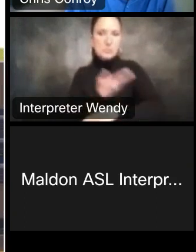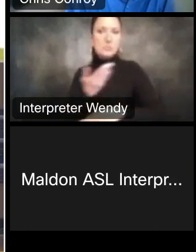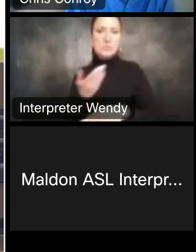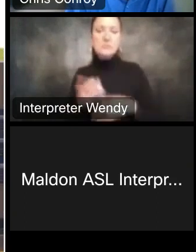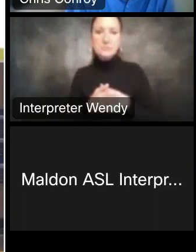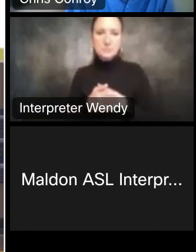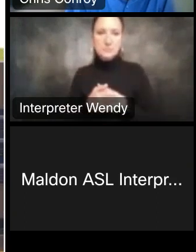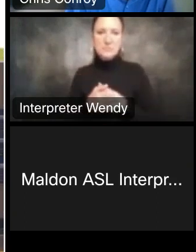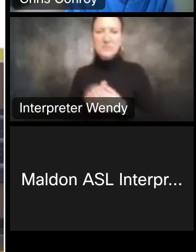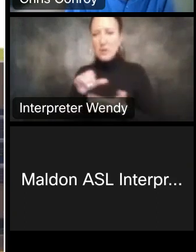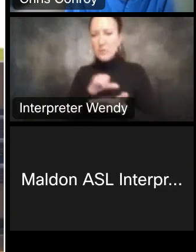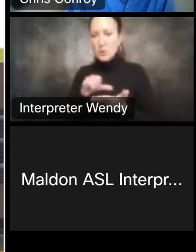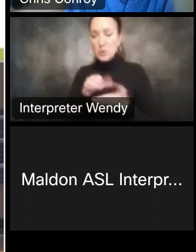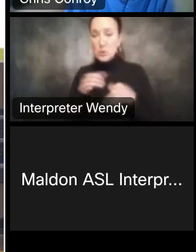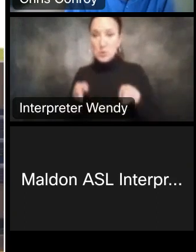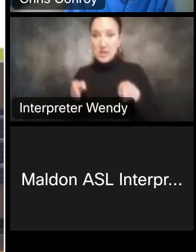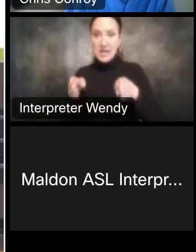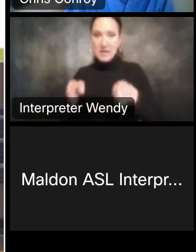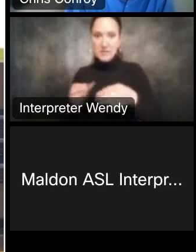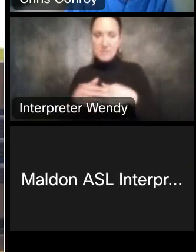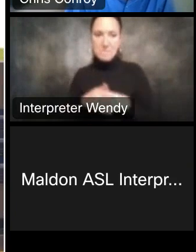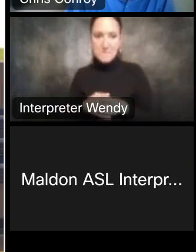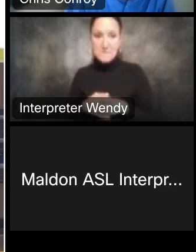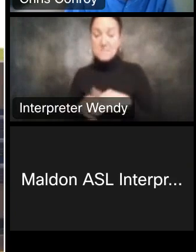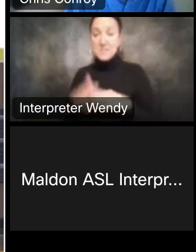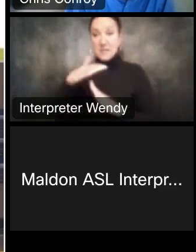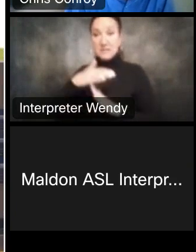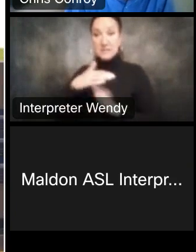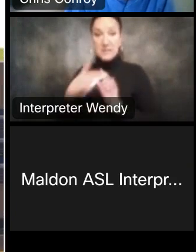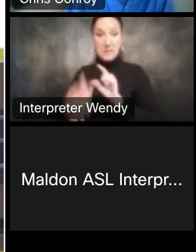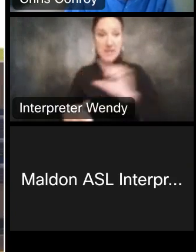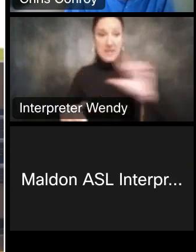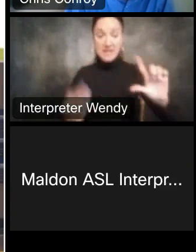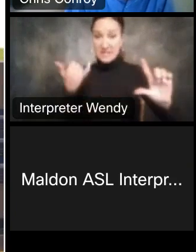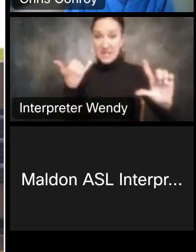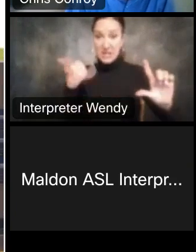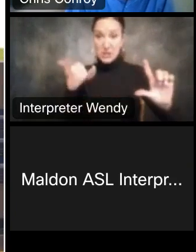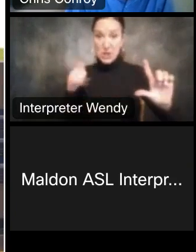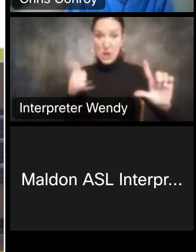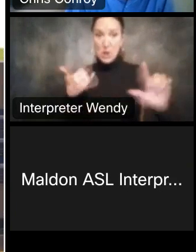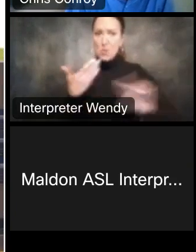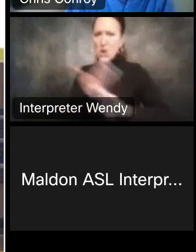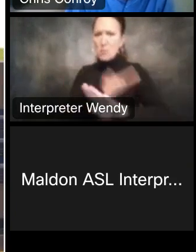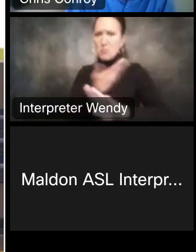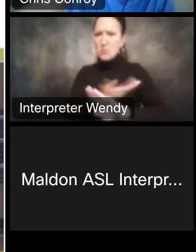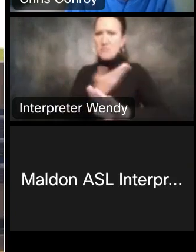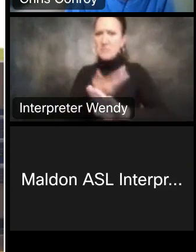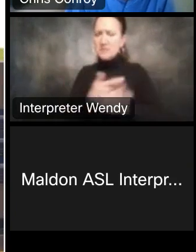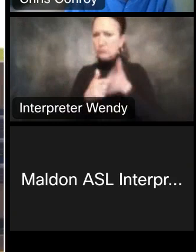corridor of New York Avenue. On the map on the top left, shown in yellow, are the same improvements that were just shown on the last